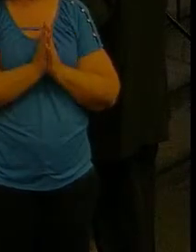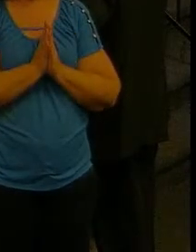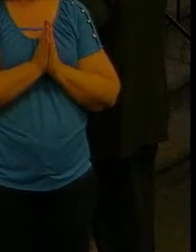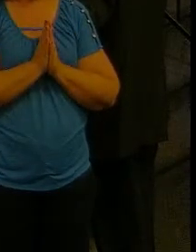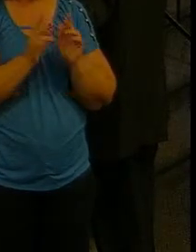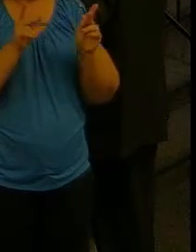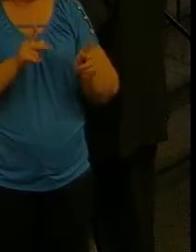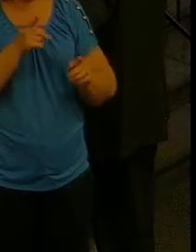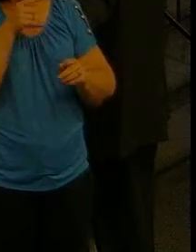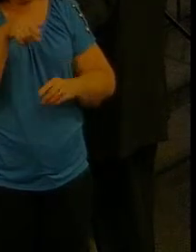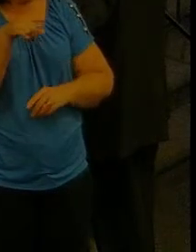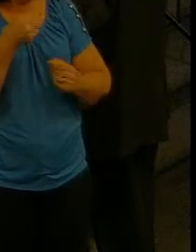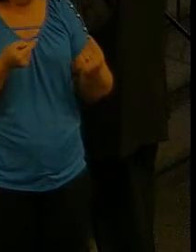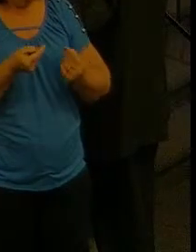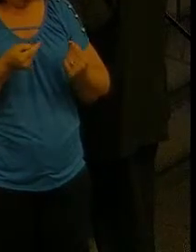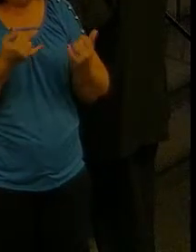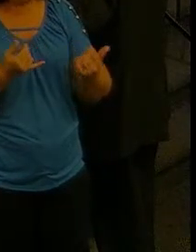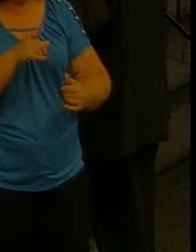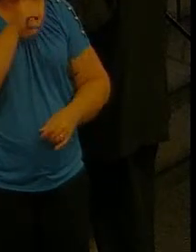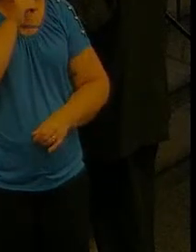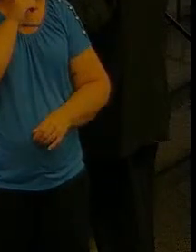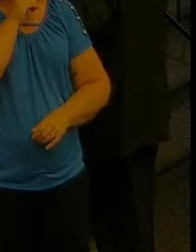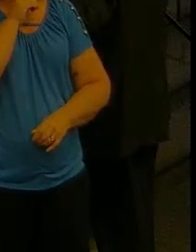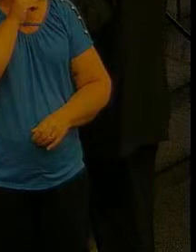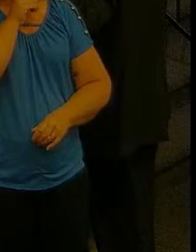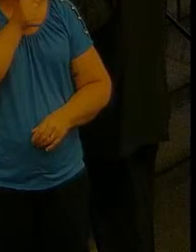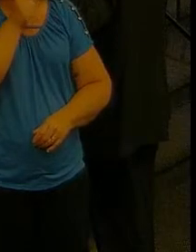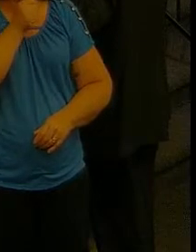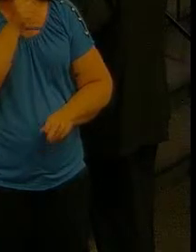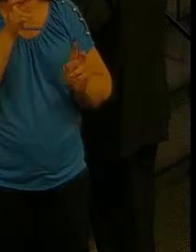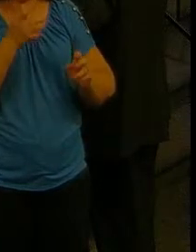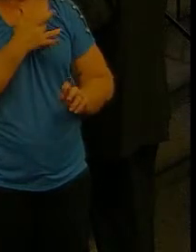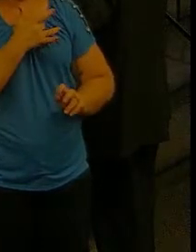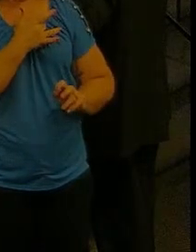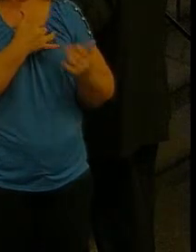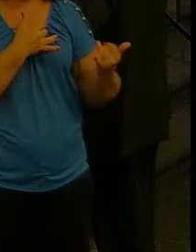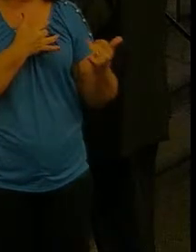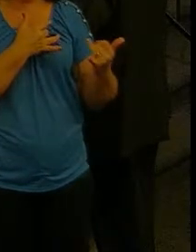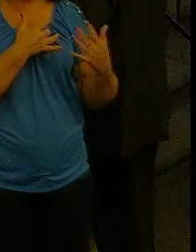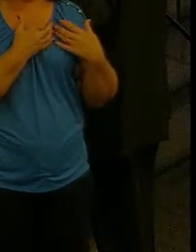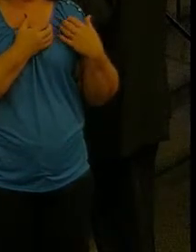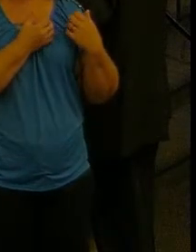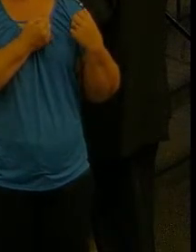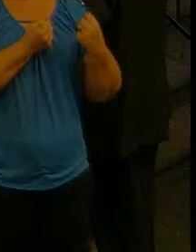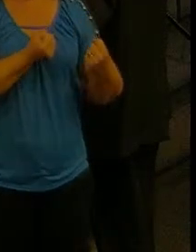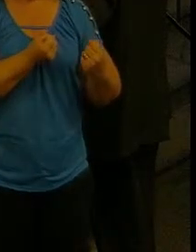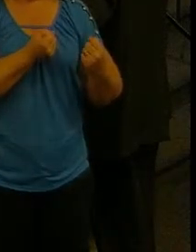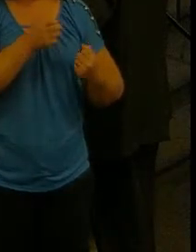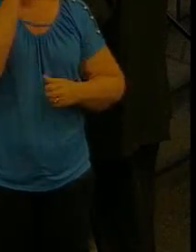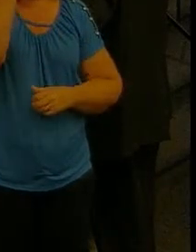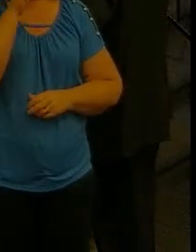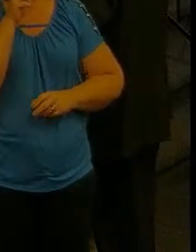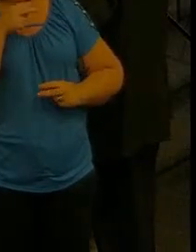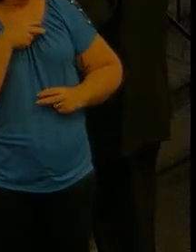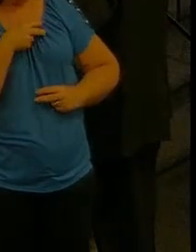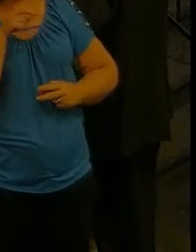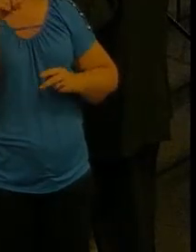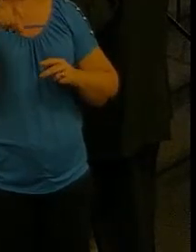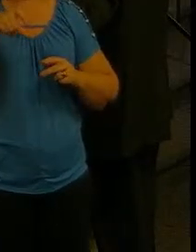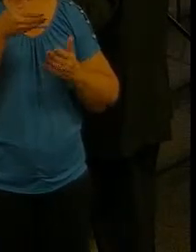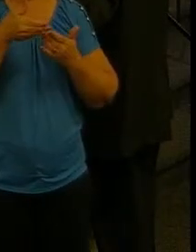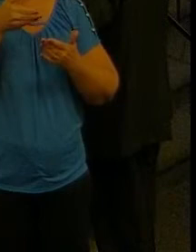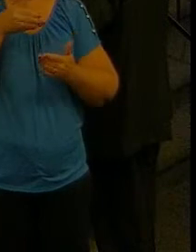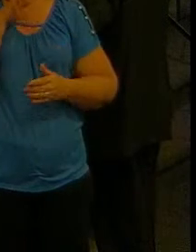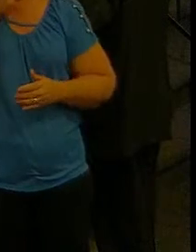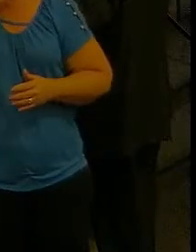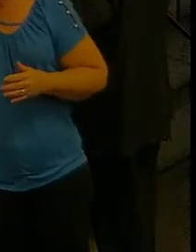person who's hurting today, who hasn't told a soul, God, would you touch them today? Would you let them know that you are the God who sees their need even before